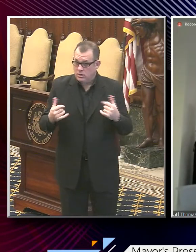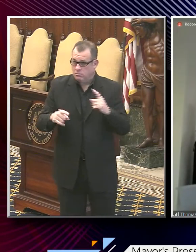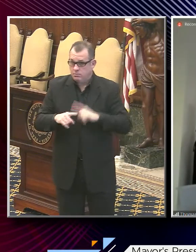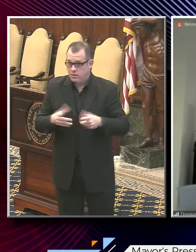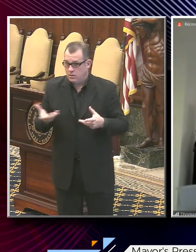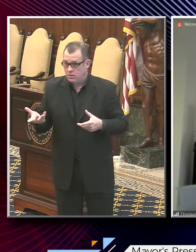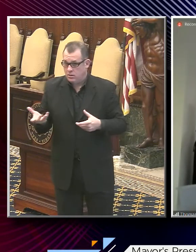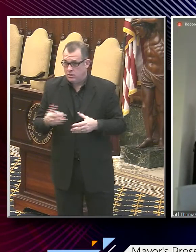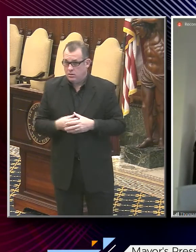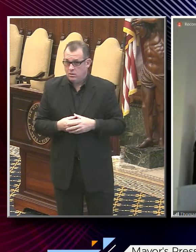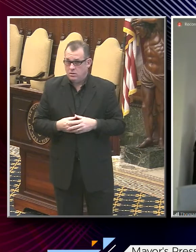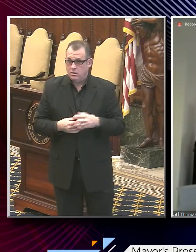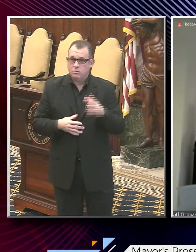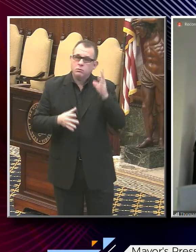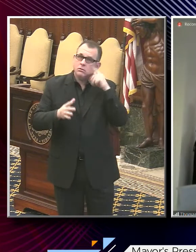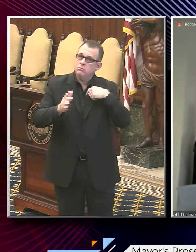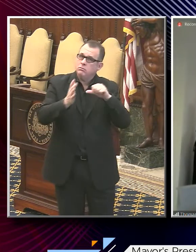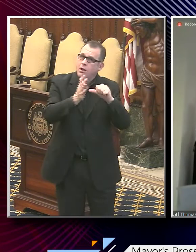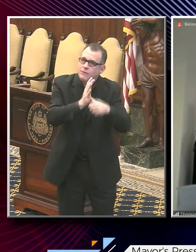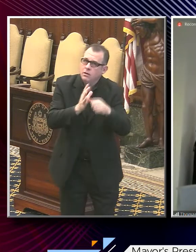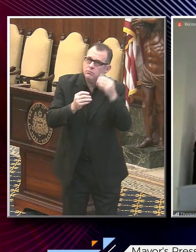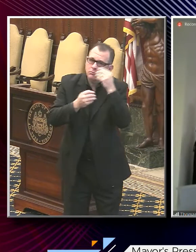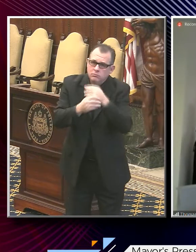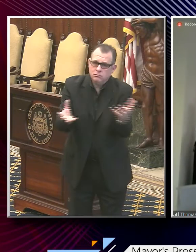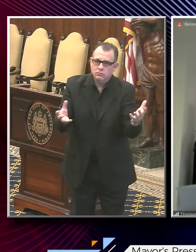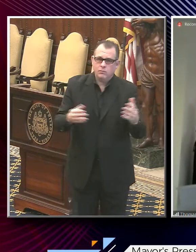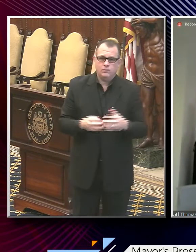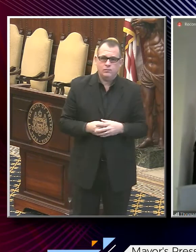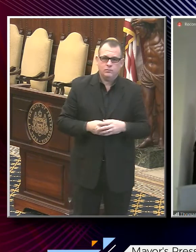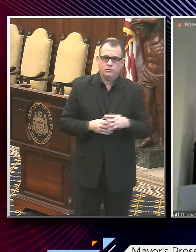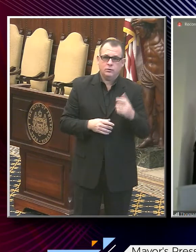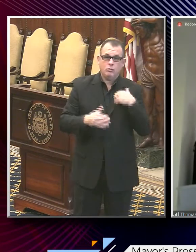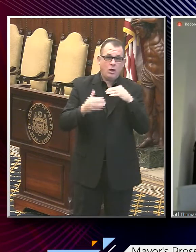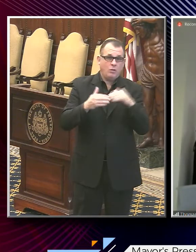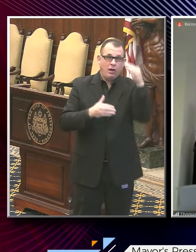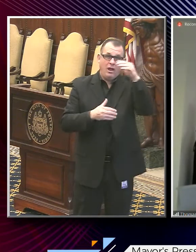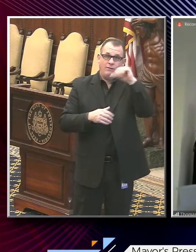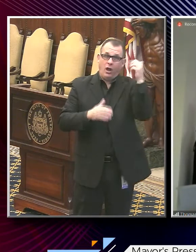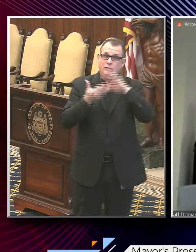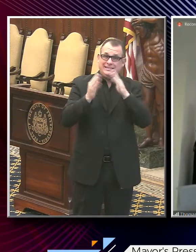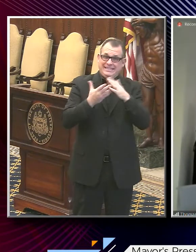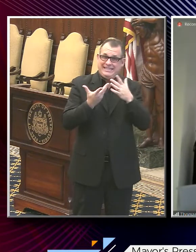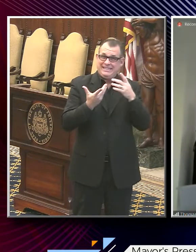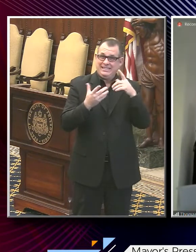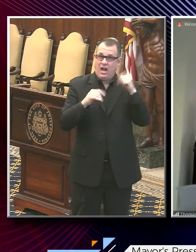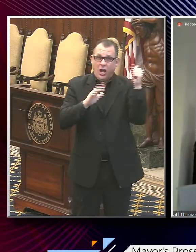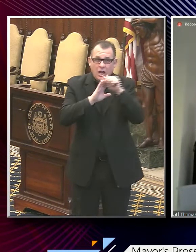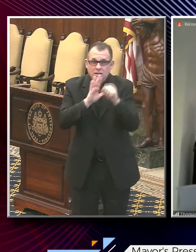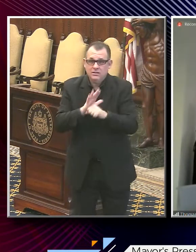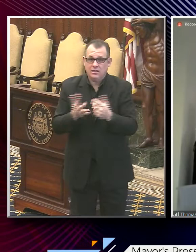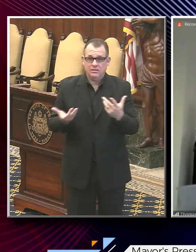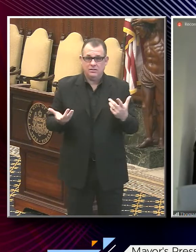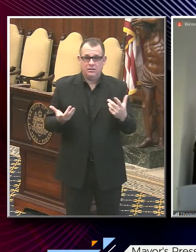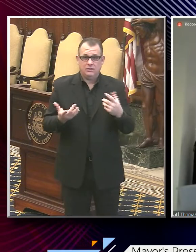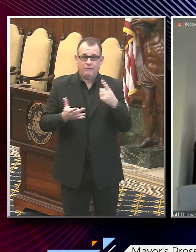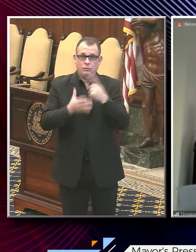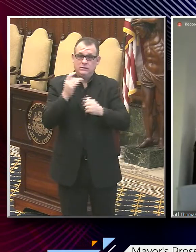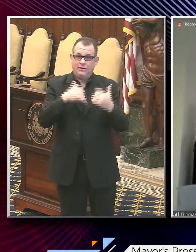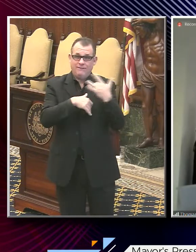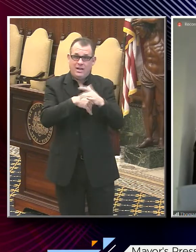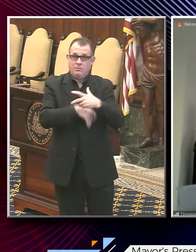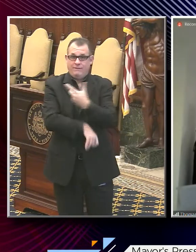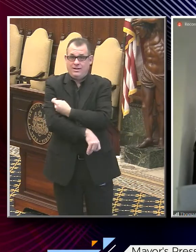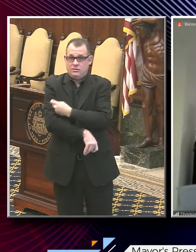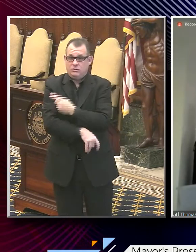today. But, again, I will point out that we are above those other cities and most of the states in the nation as far as how much of the vaccine we made